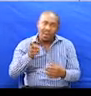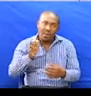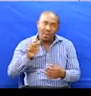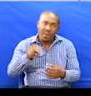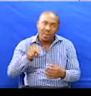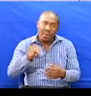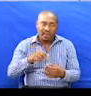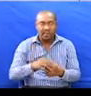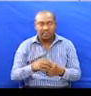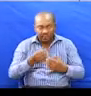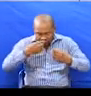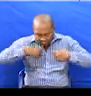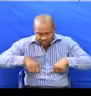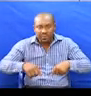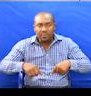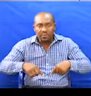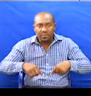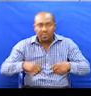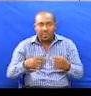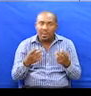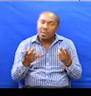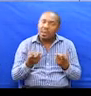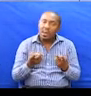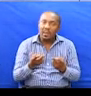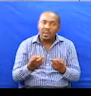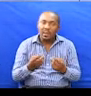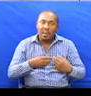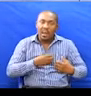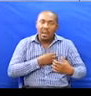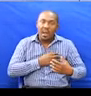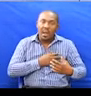delicate organs such as heart,